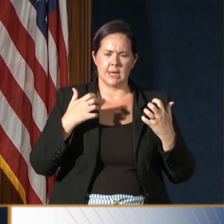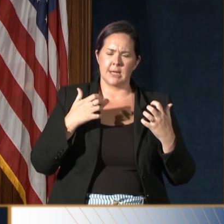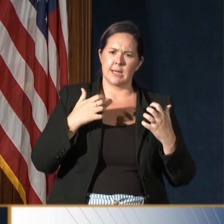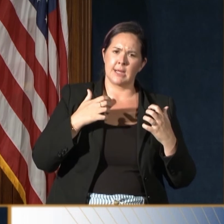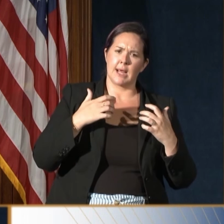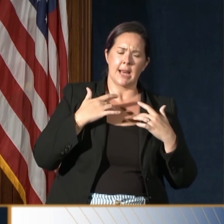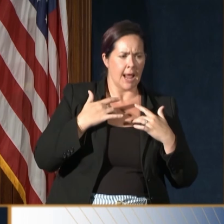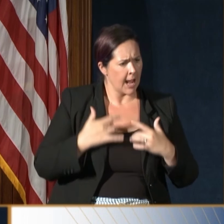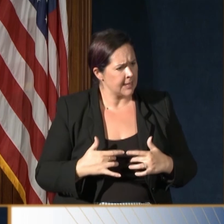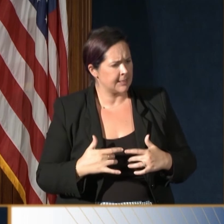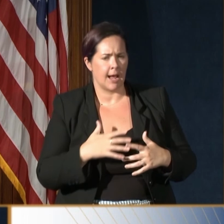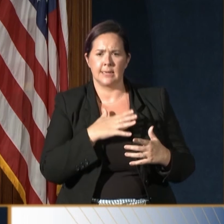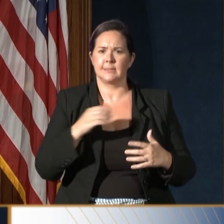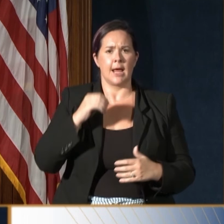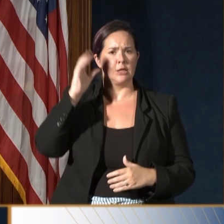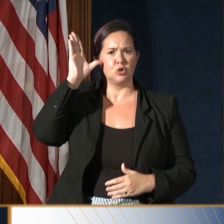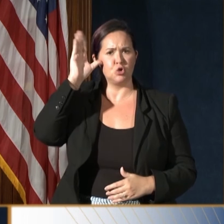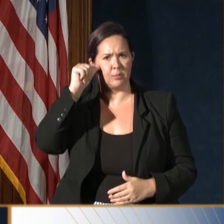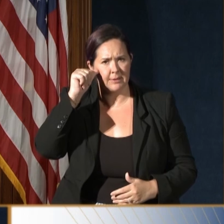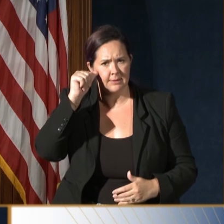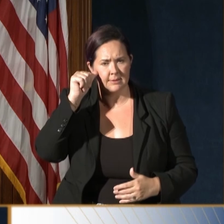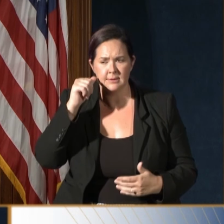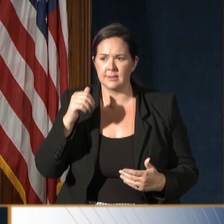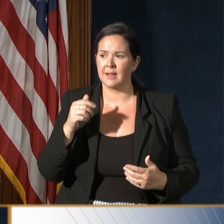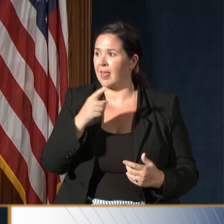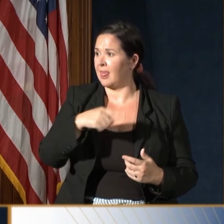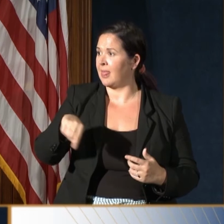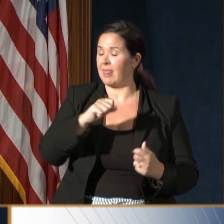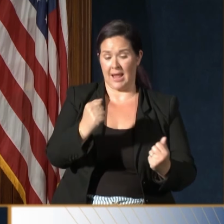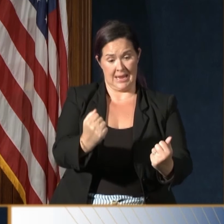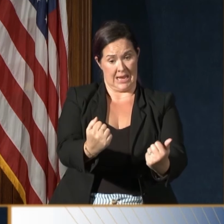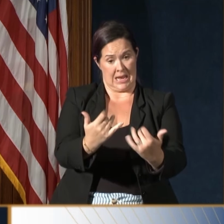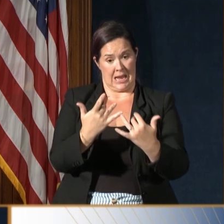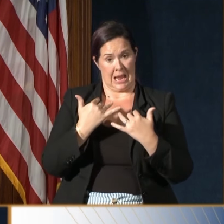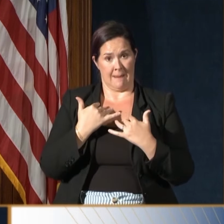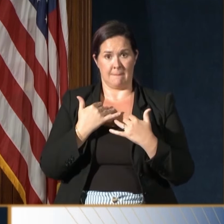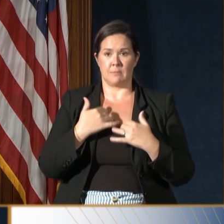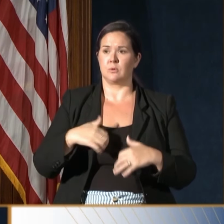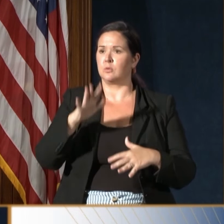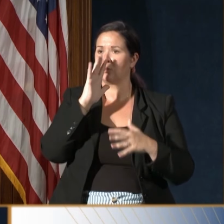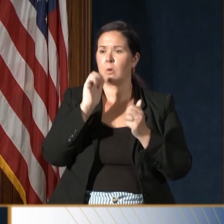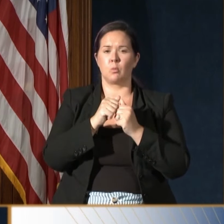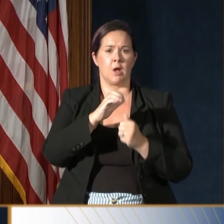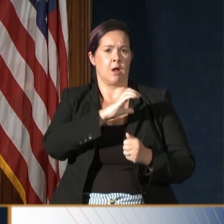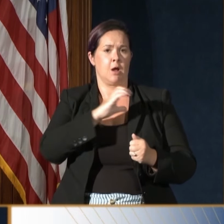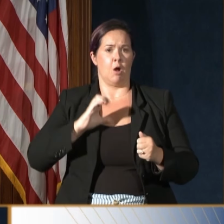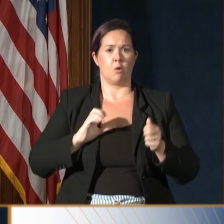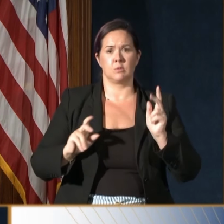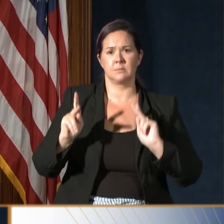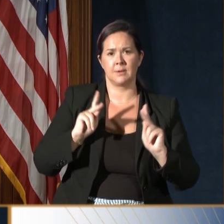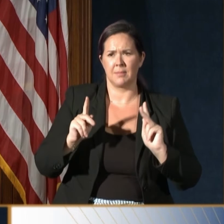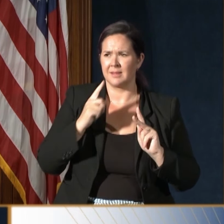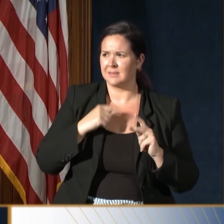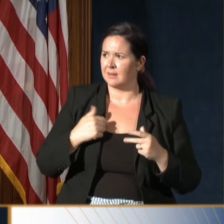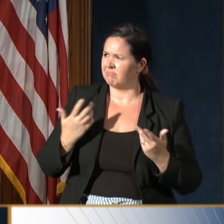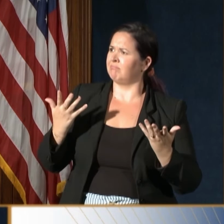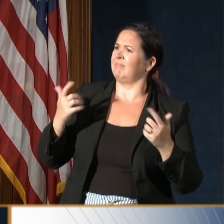determined, who came and talked to members of Congress and said, "This is my